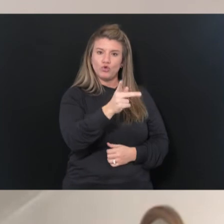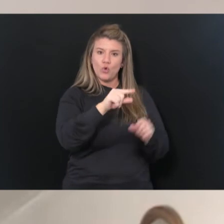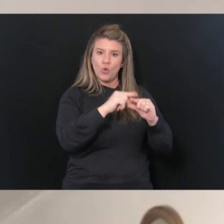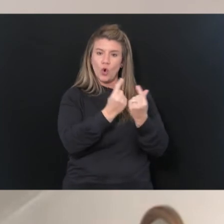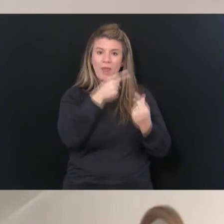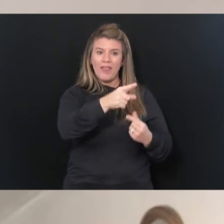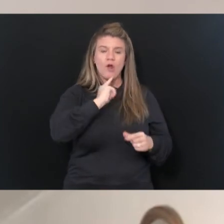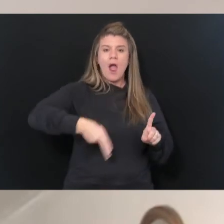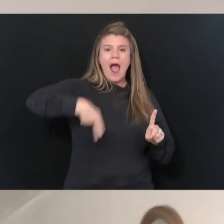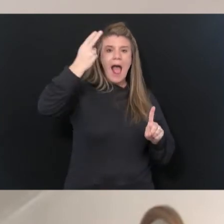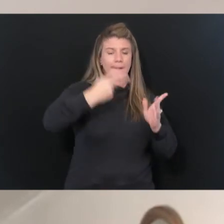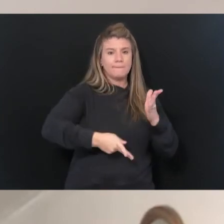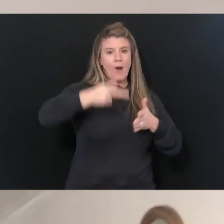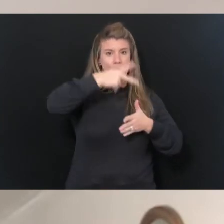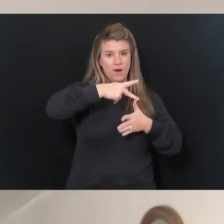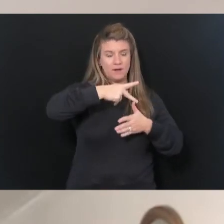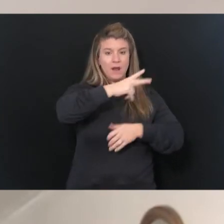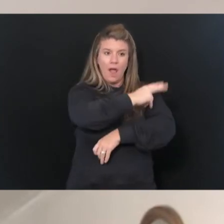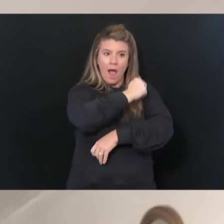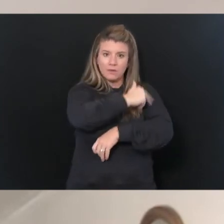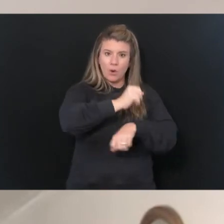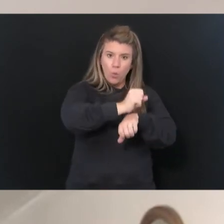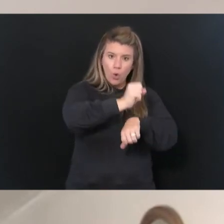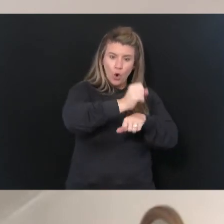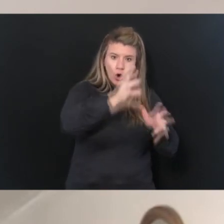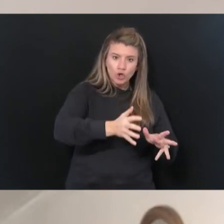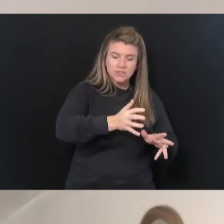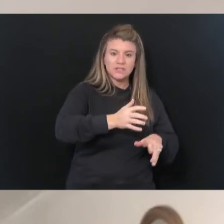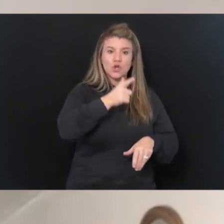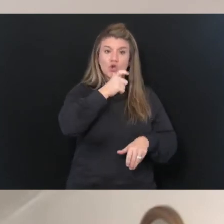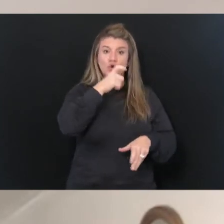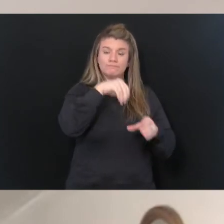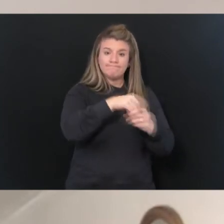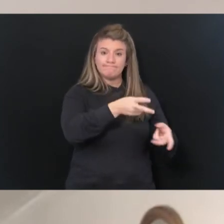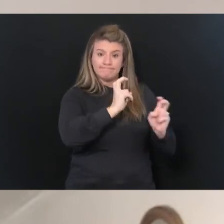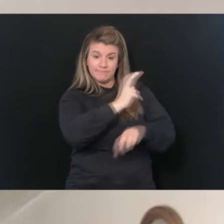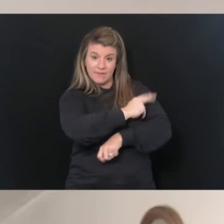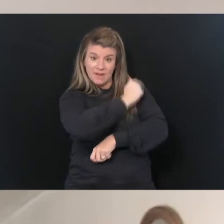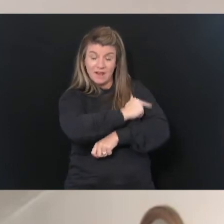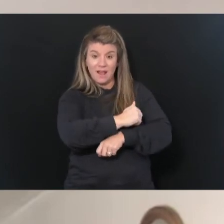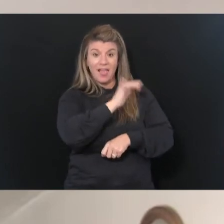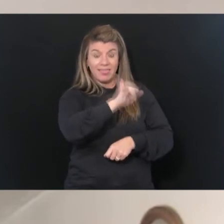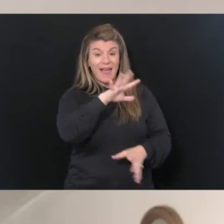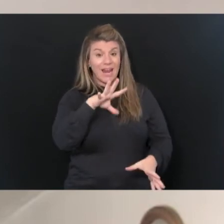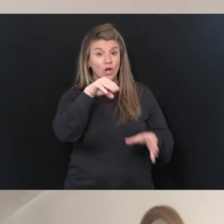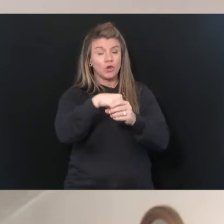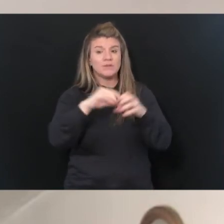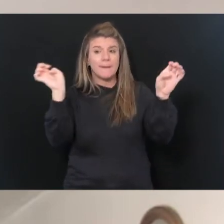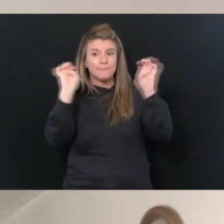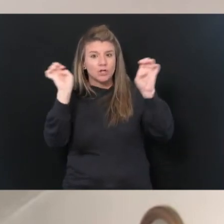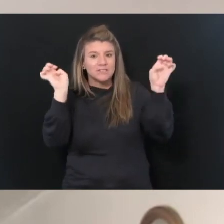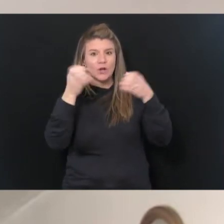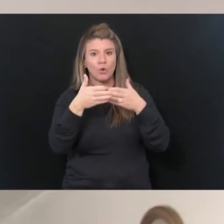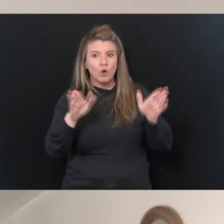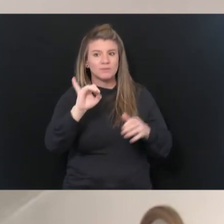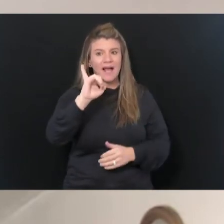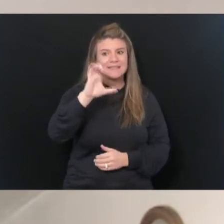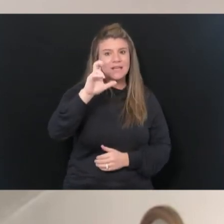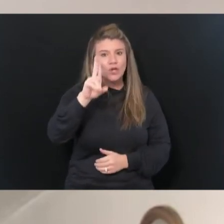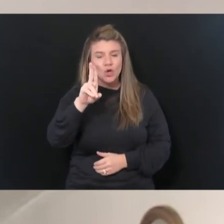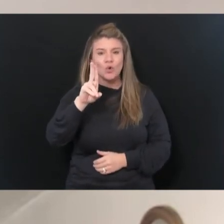high priorities for us, hospital workers and hospitals, particularly the hospital emergency departments, ICUs, and